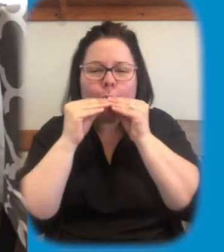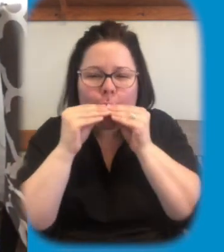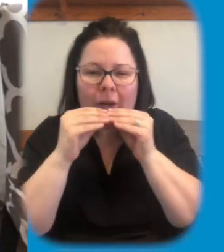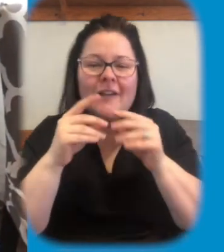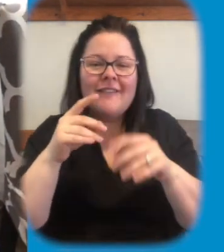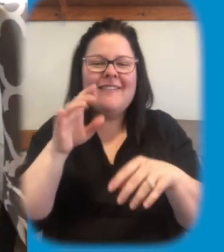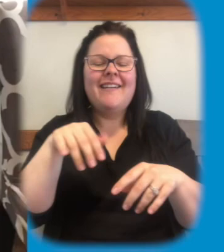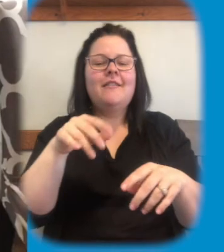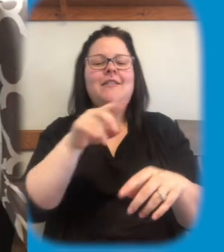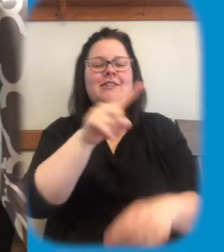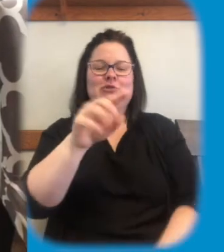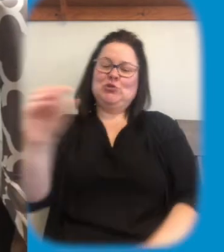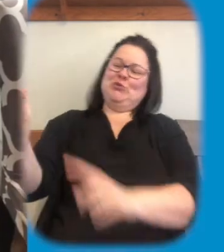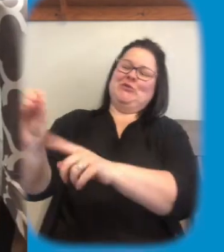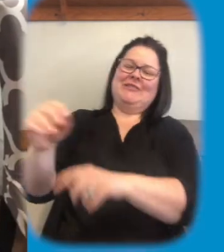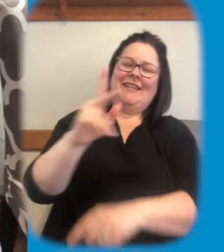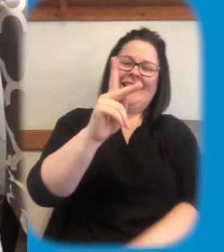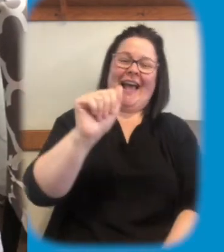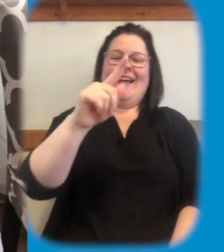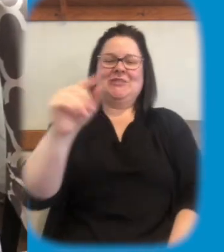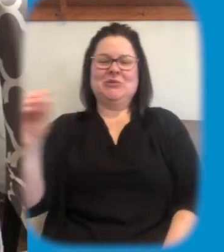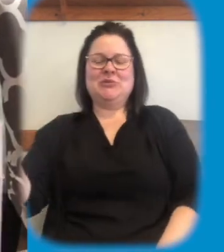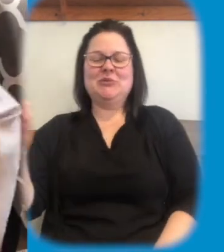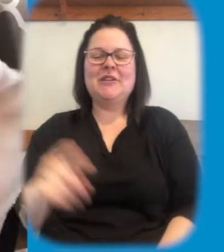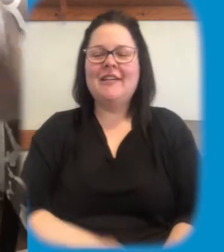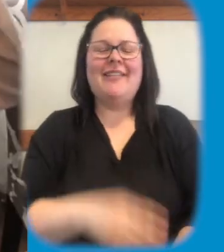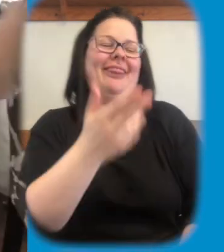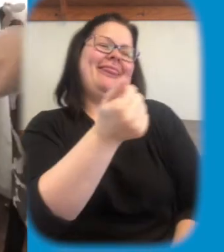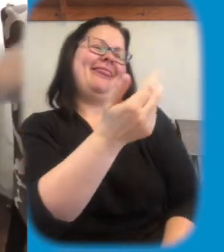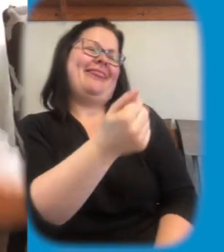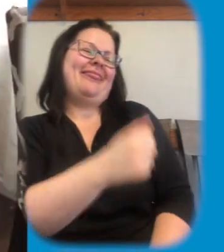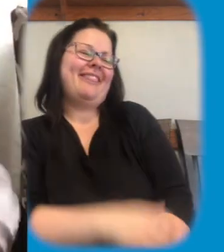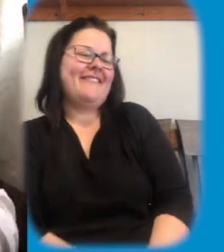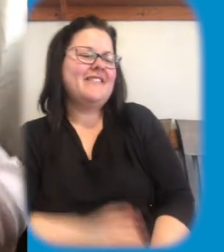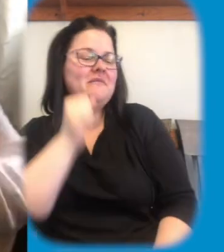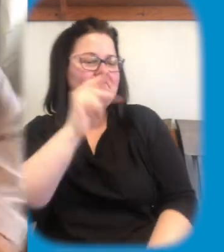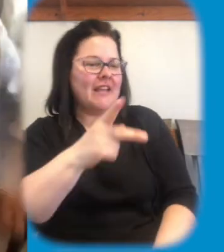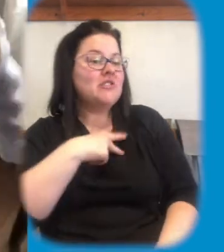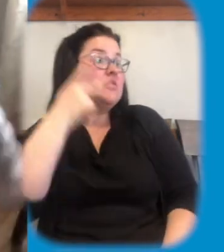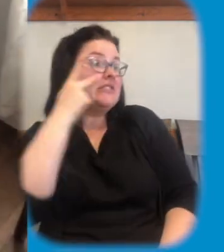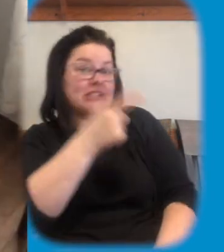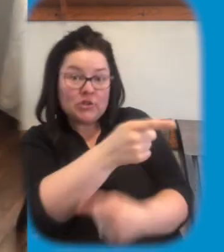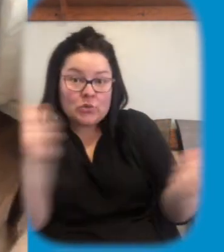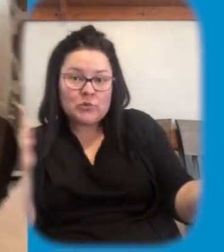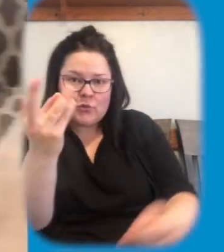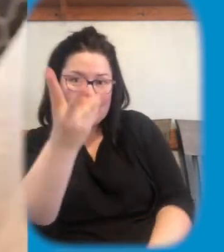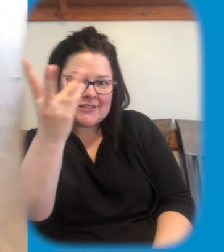Simon. All right, so we'll see you Wednesday. Bye. See you later.